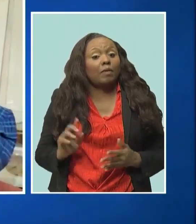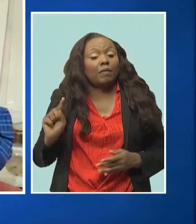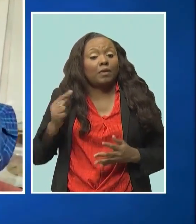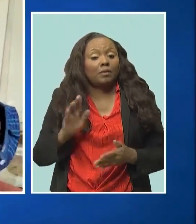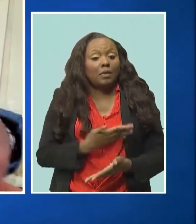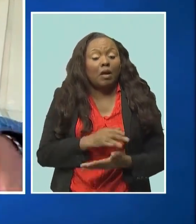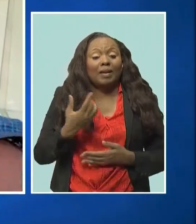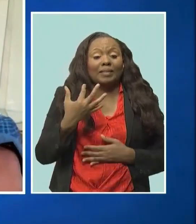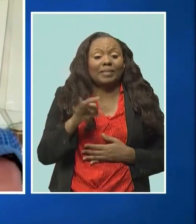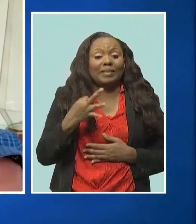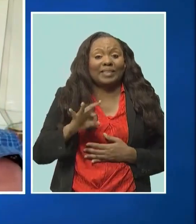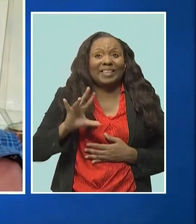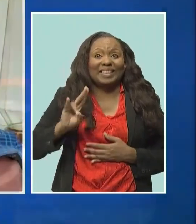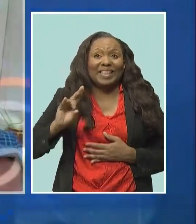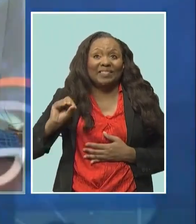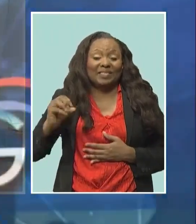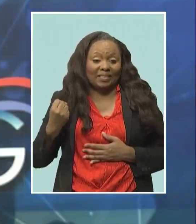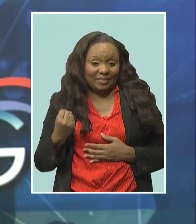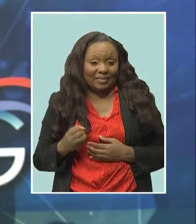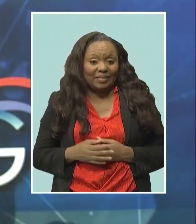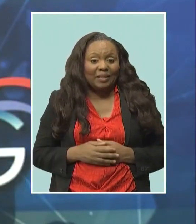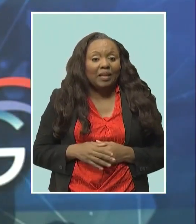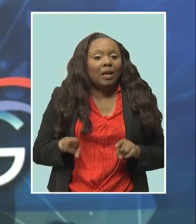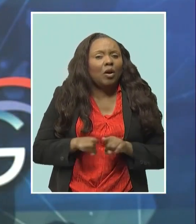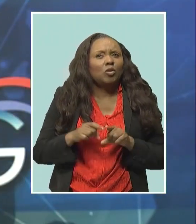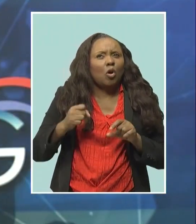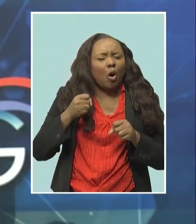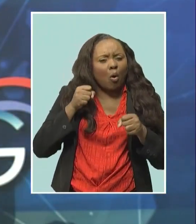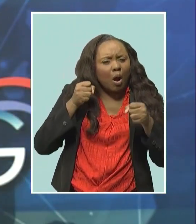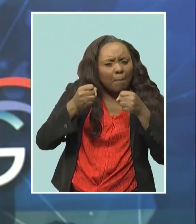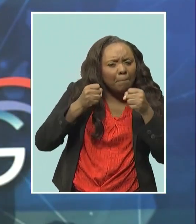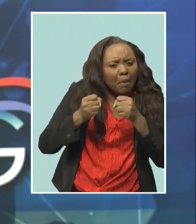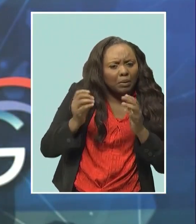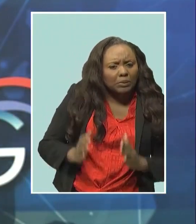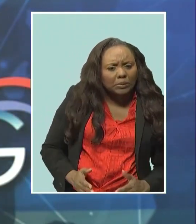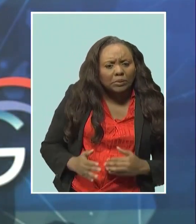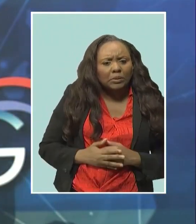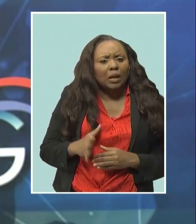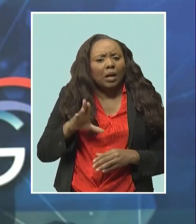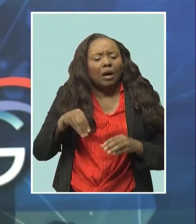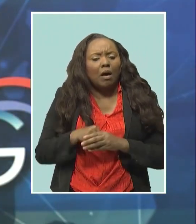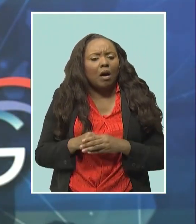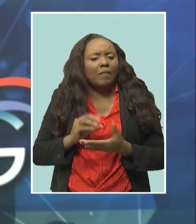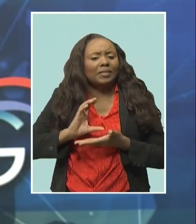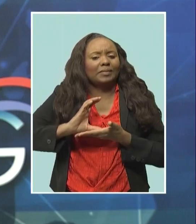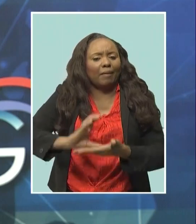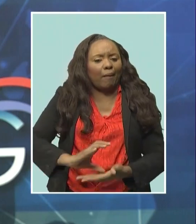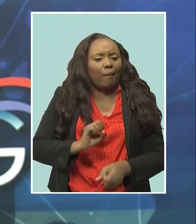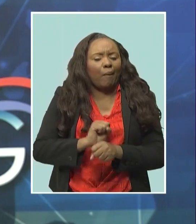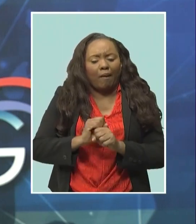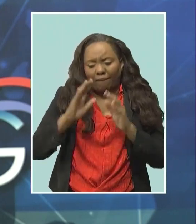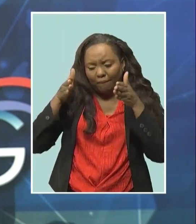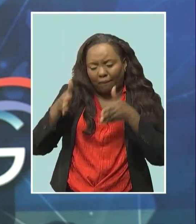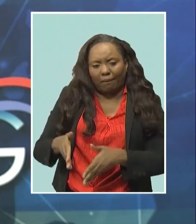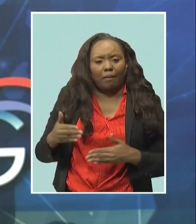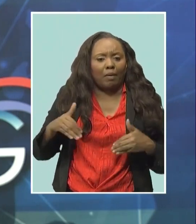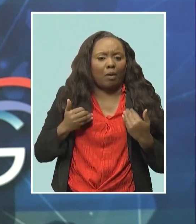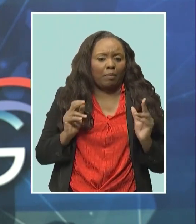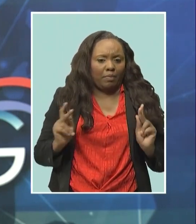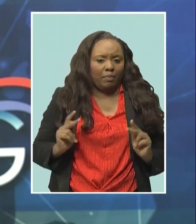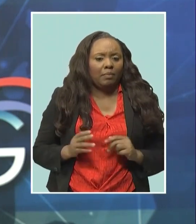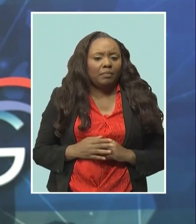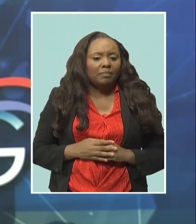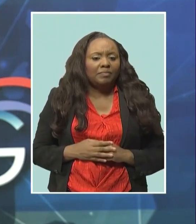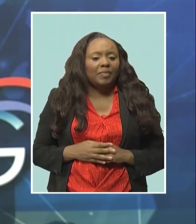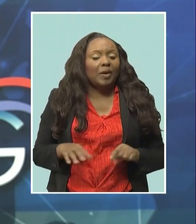the 1970s. Cassius also boxed for many years and was involved in charity work focusing on the youth. His